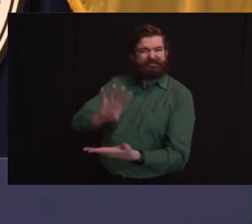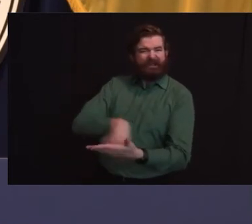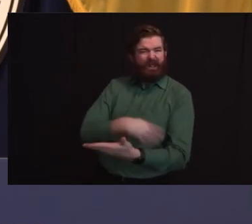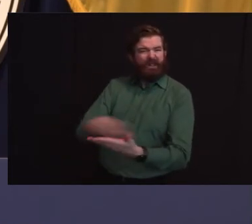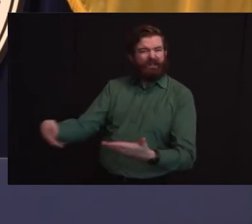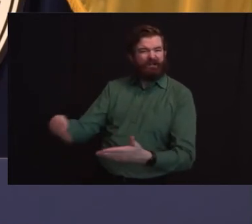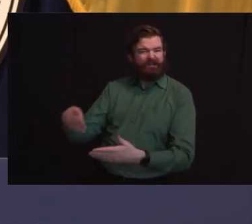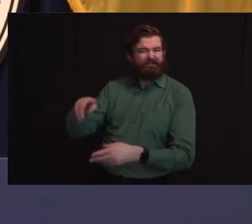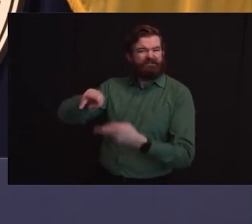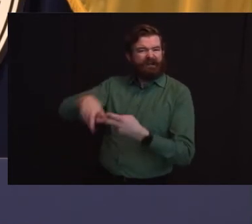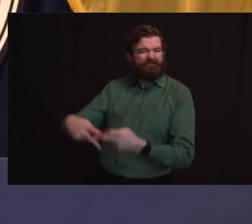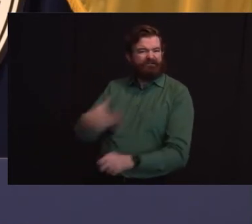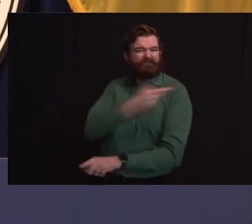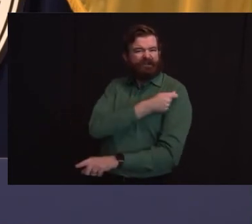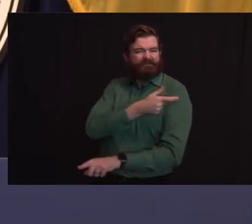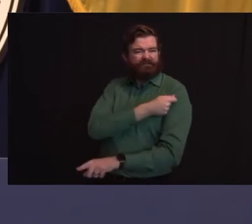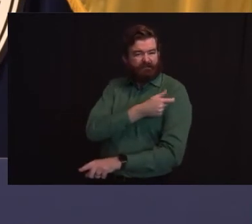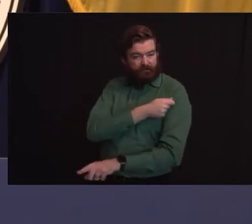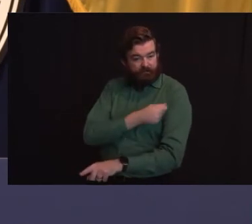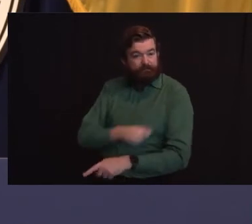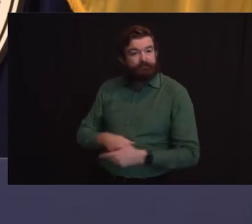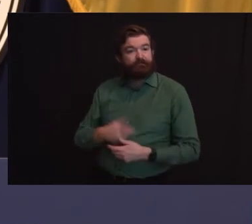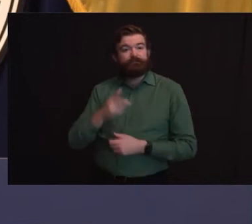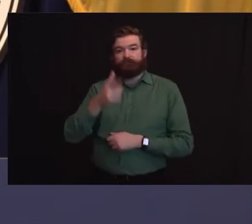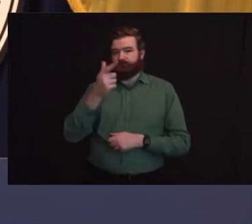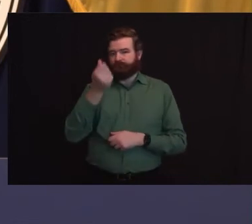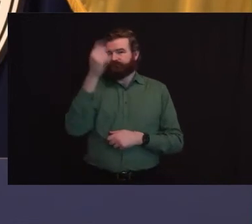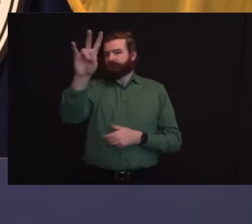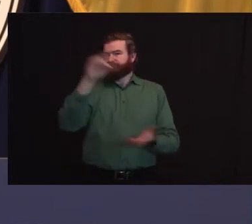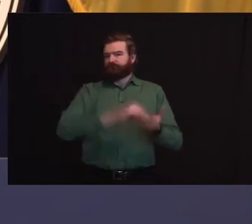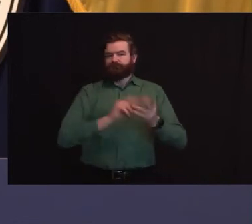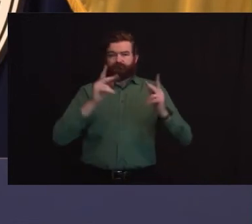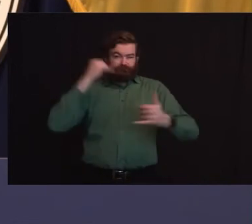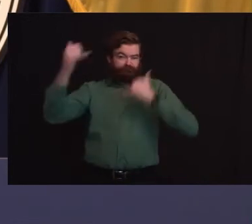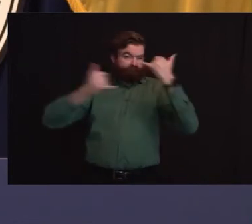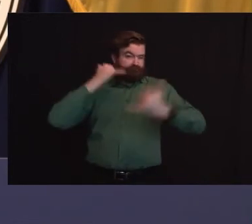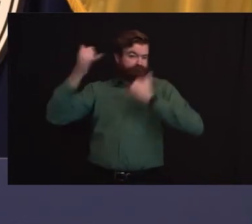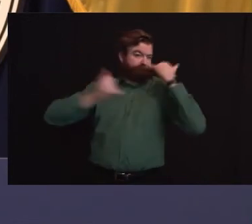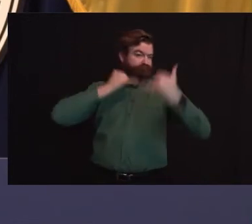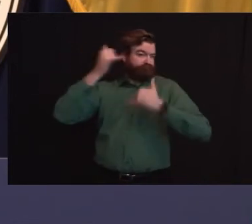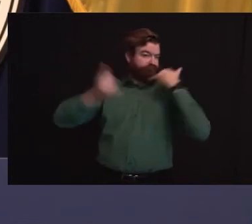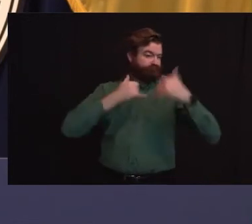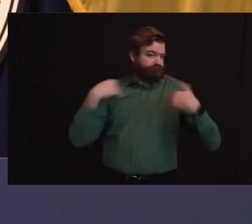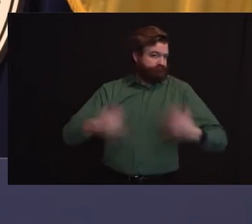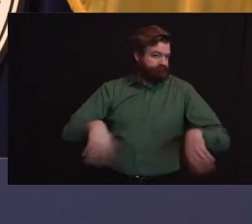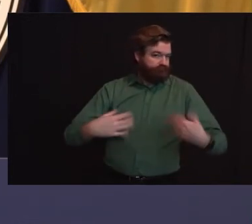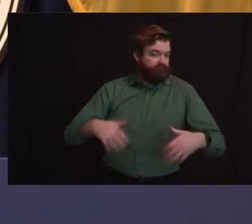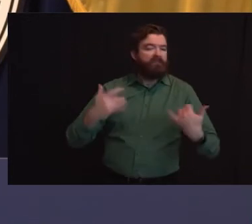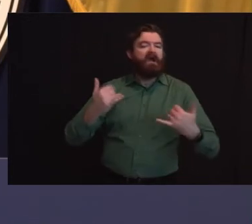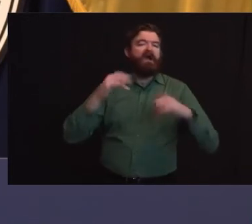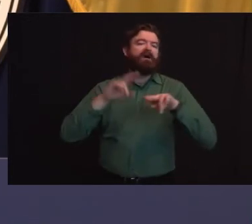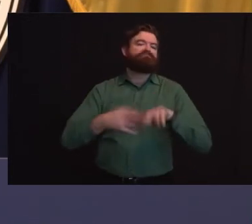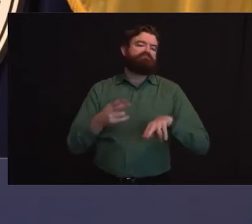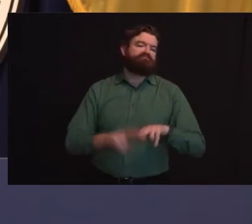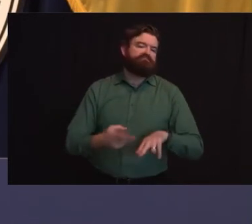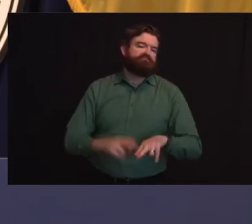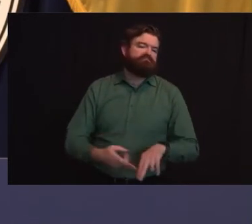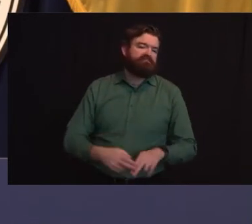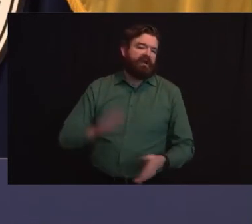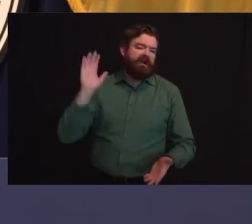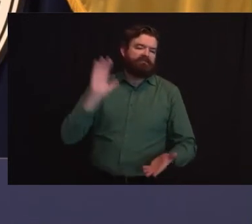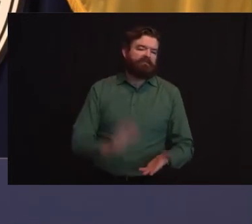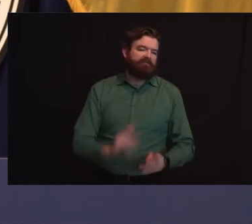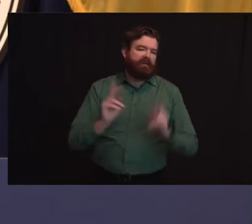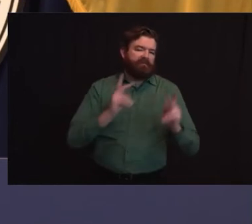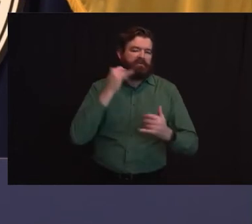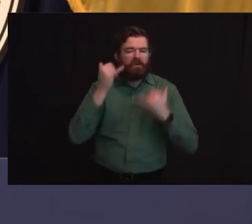calls. Monday was going to be the biggest day of calls, and I believe I've been proven right that it's come down each day. I'm not sure yet whether or